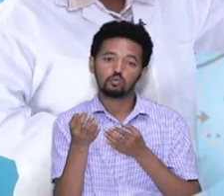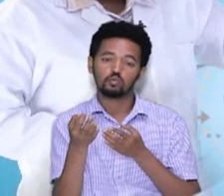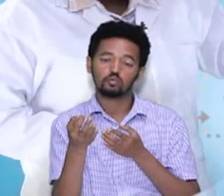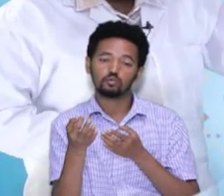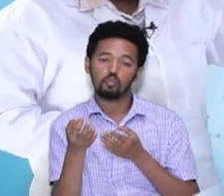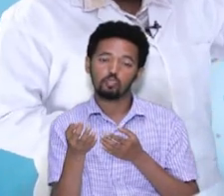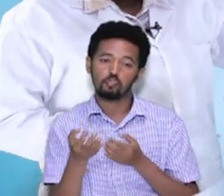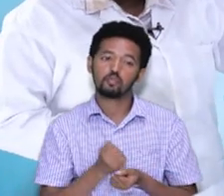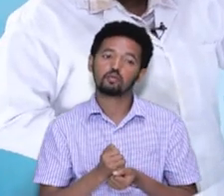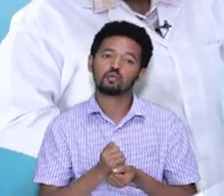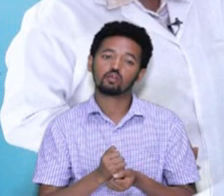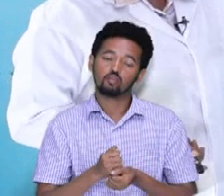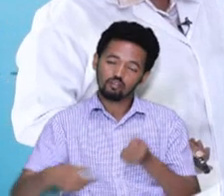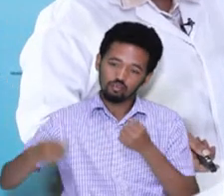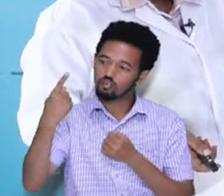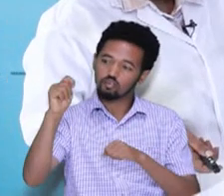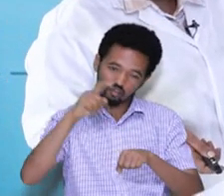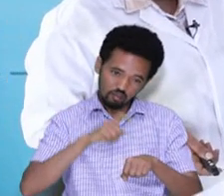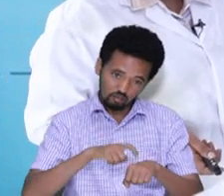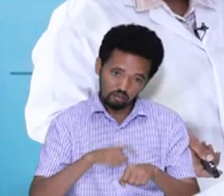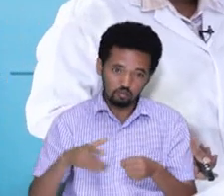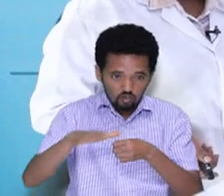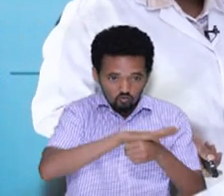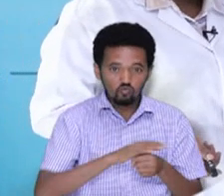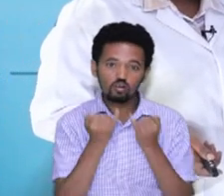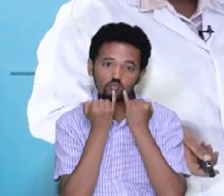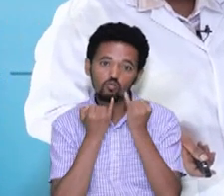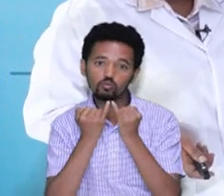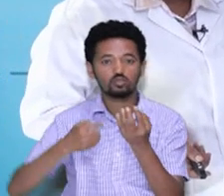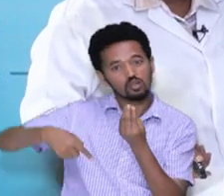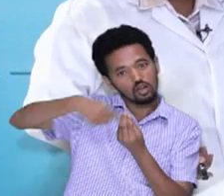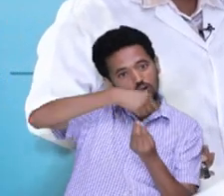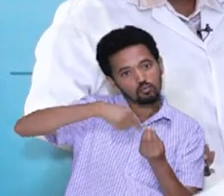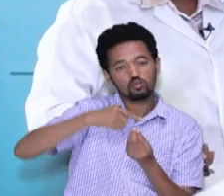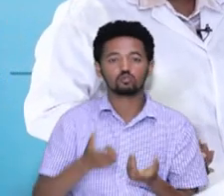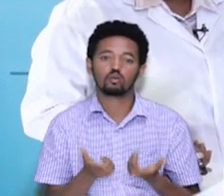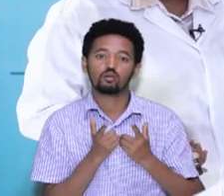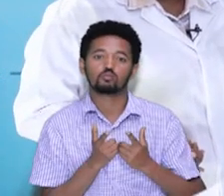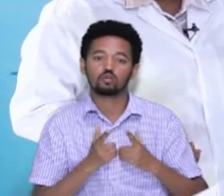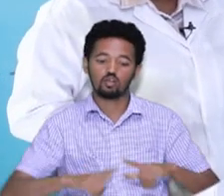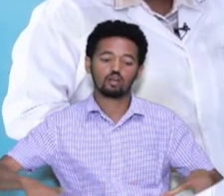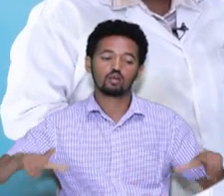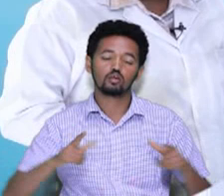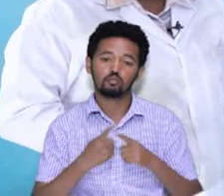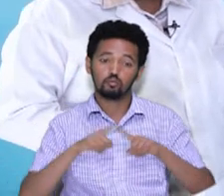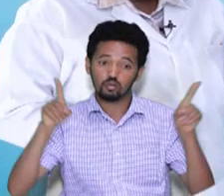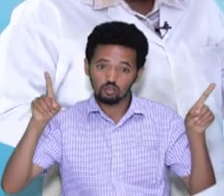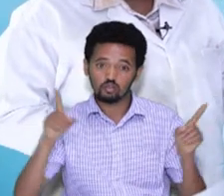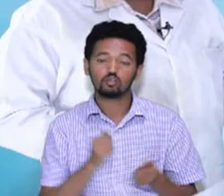to the remoteness of the time, there is no full information about Precambrian Era.